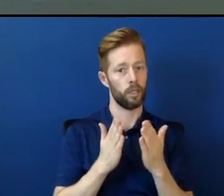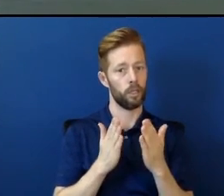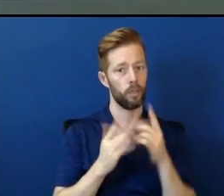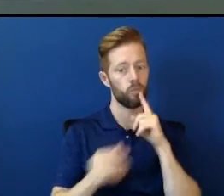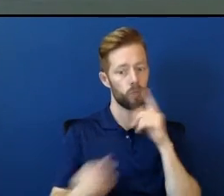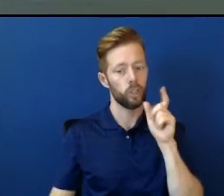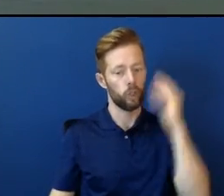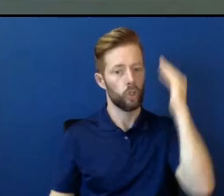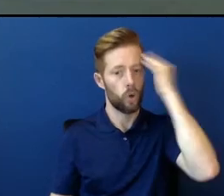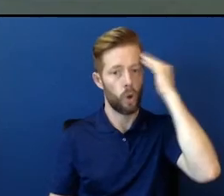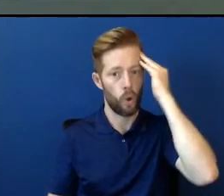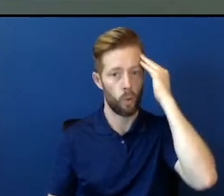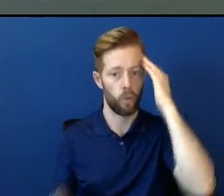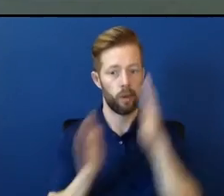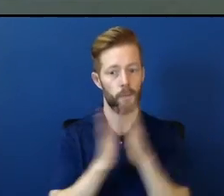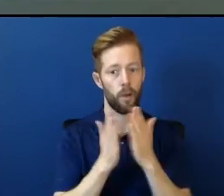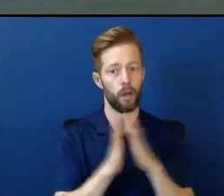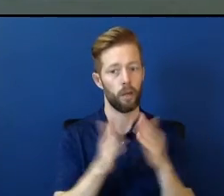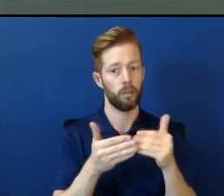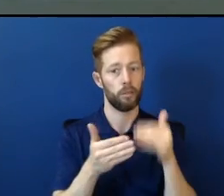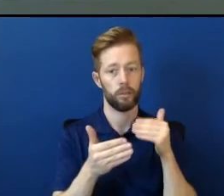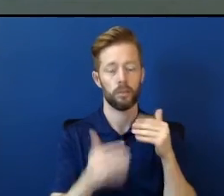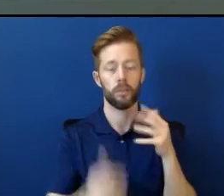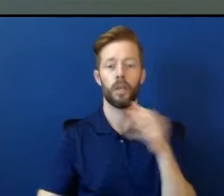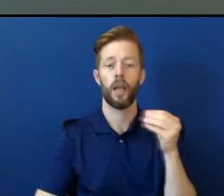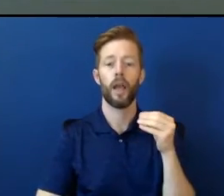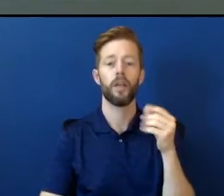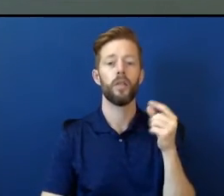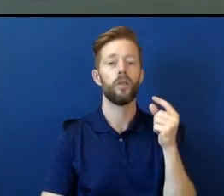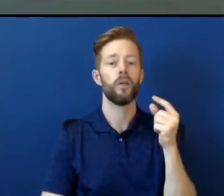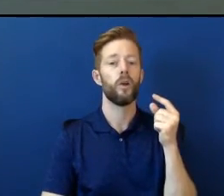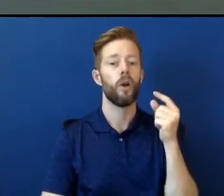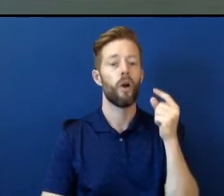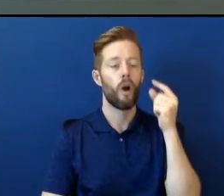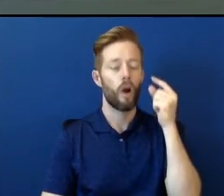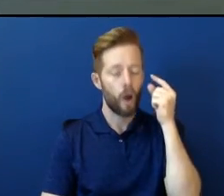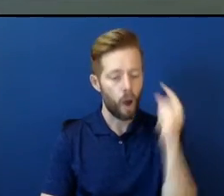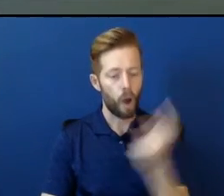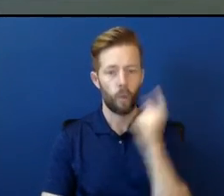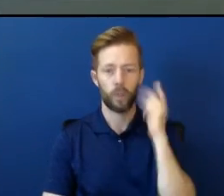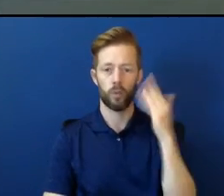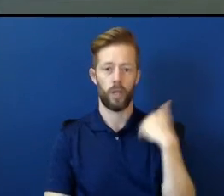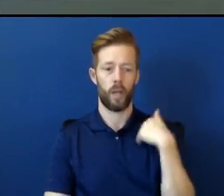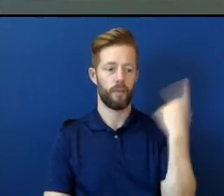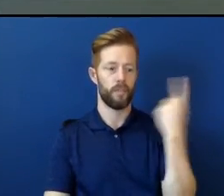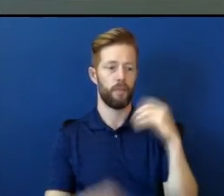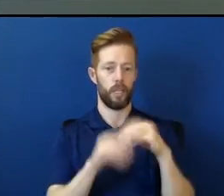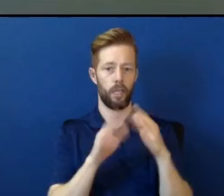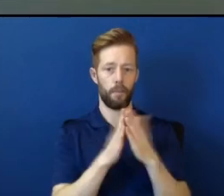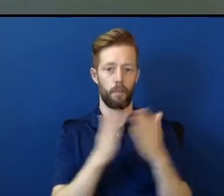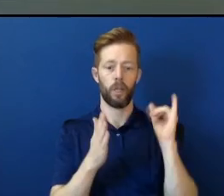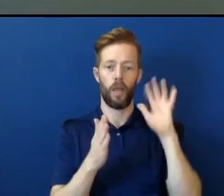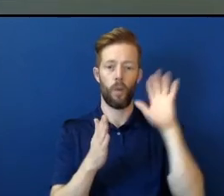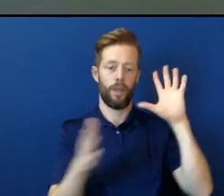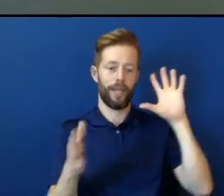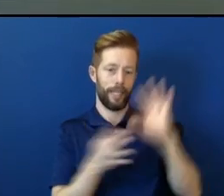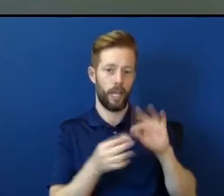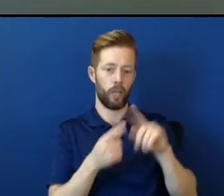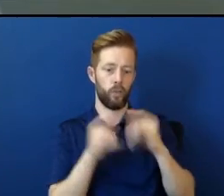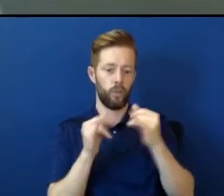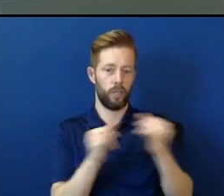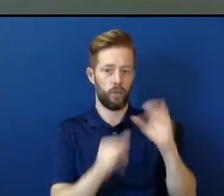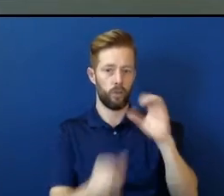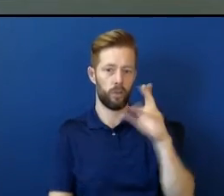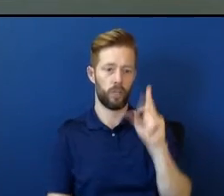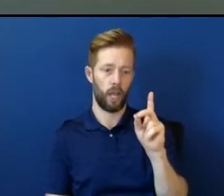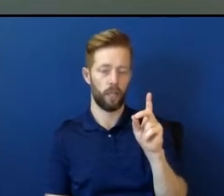Really know the book. And there's always going to be something in the book that is going to connect to an individual